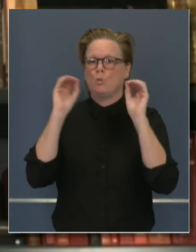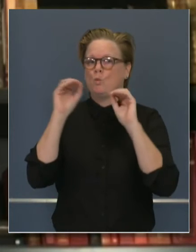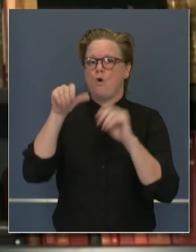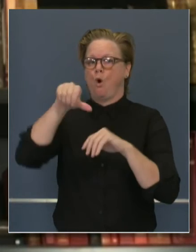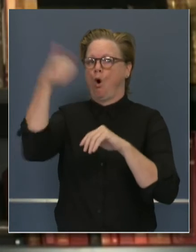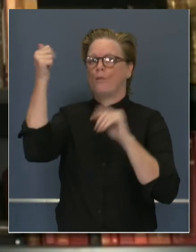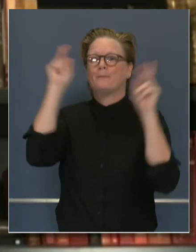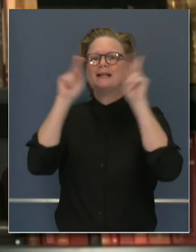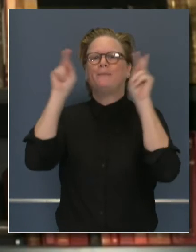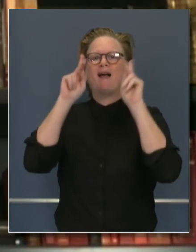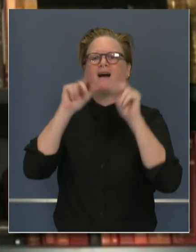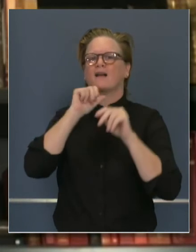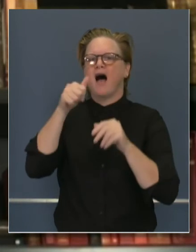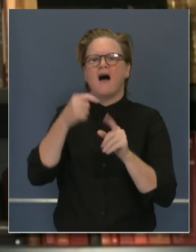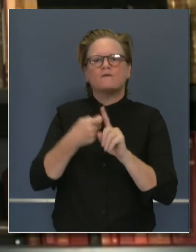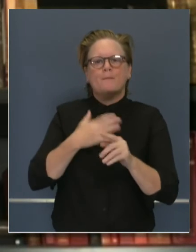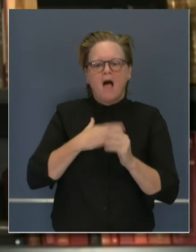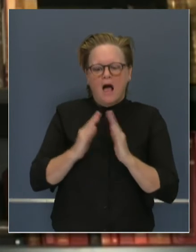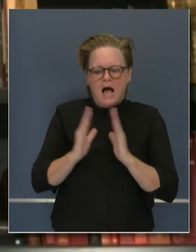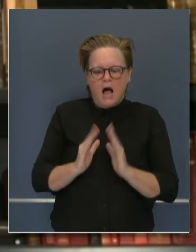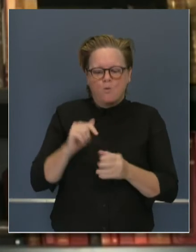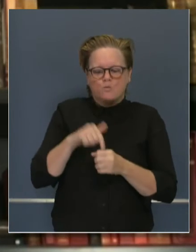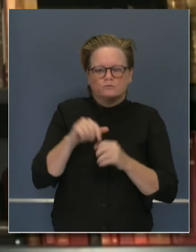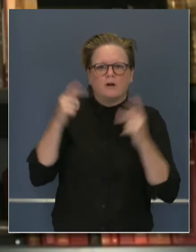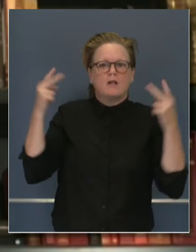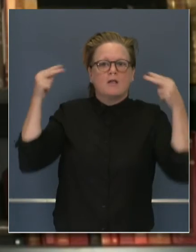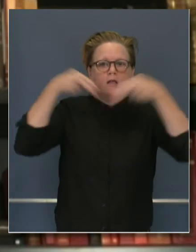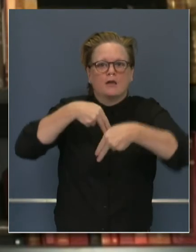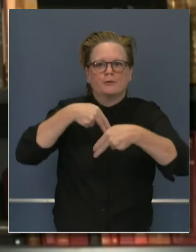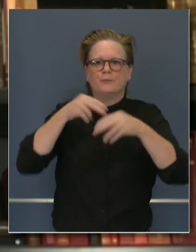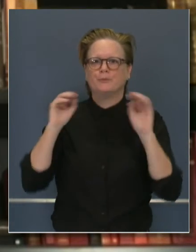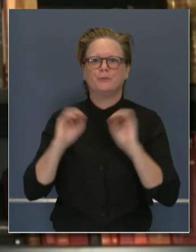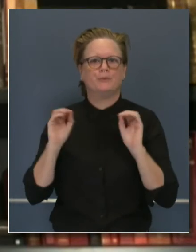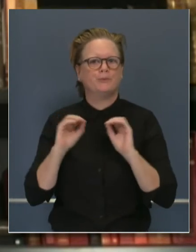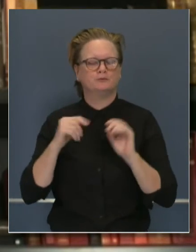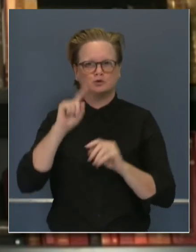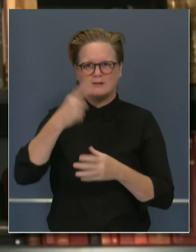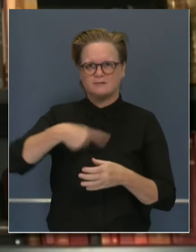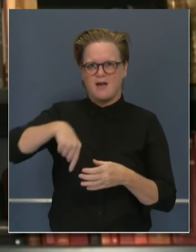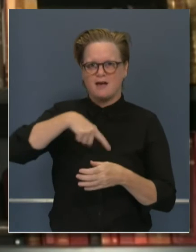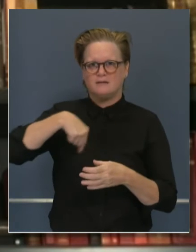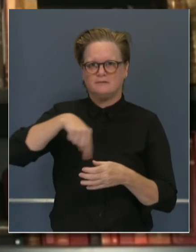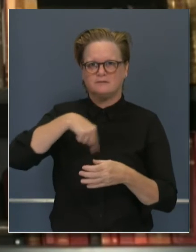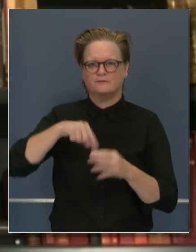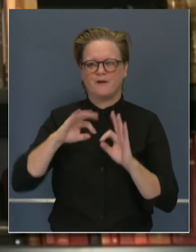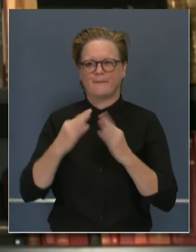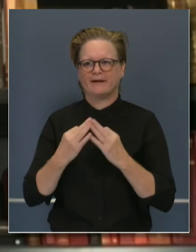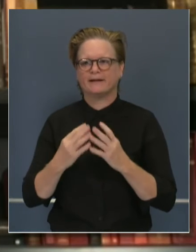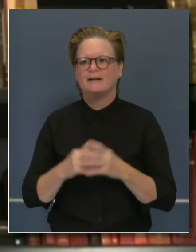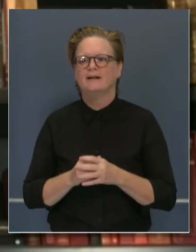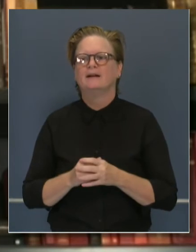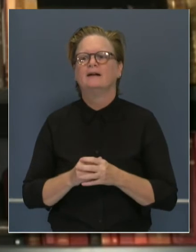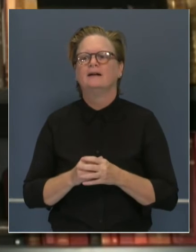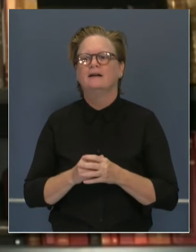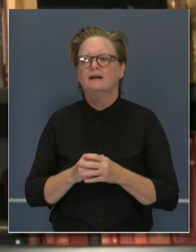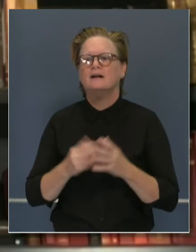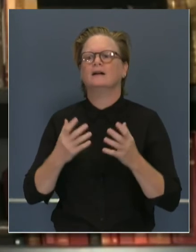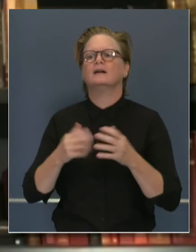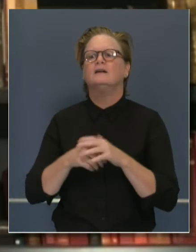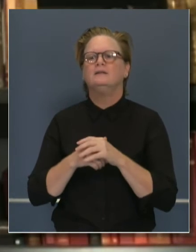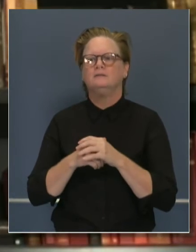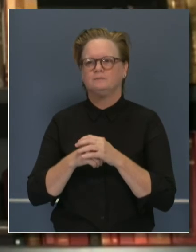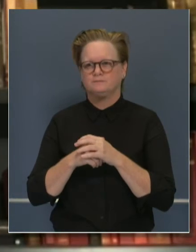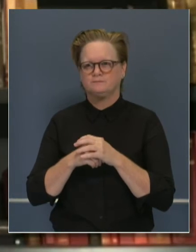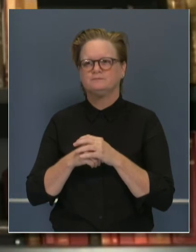someone that has been with us that comes from overseas. She's been living with us for many, many months. She's part